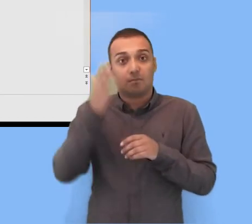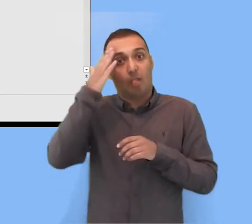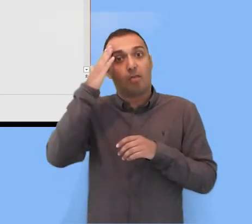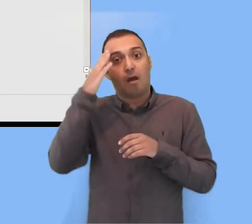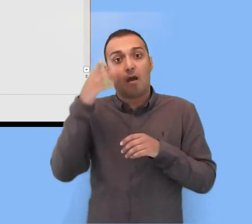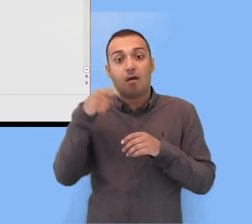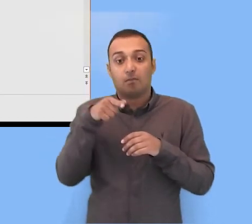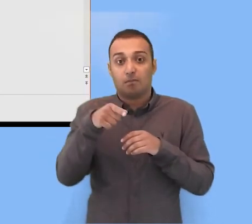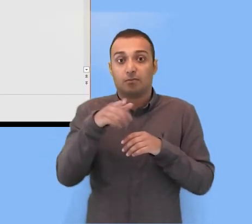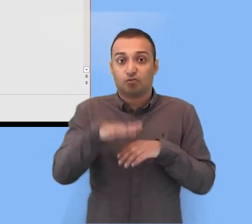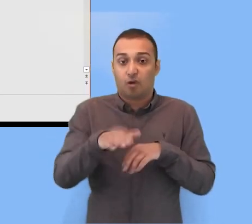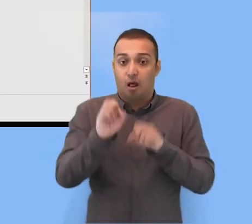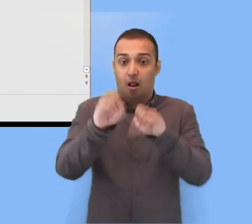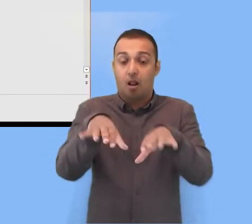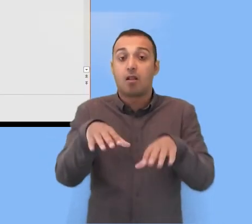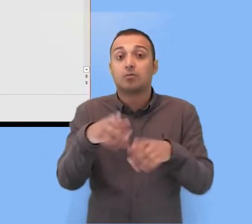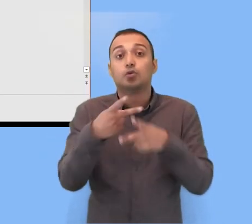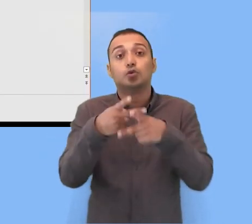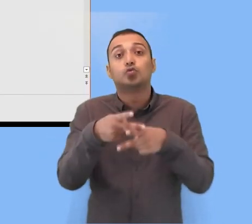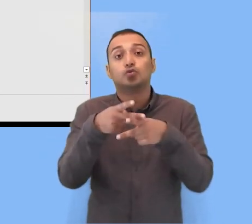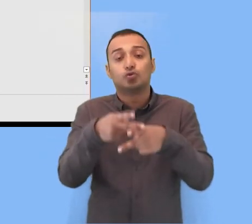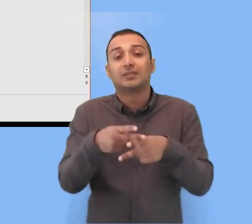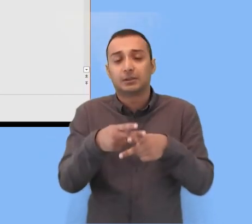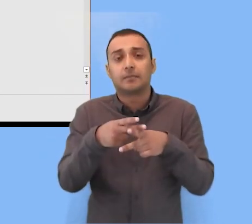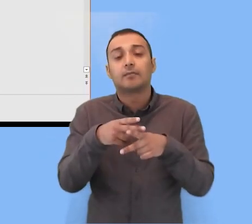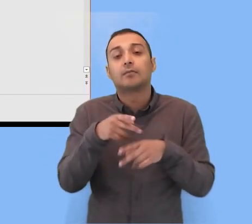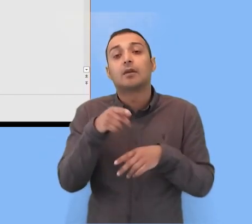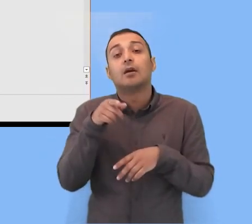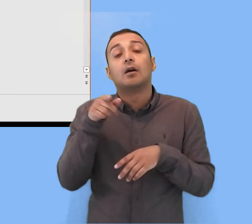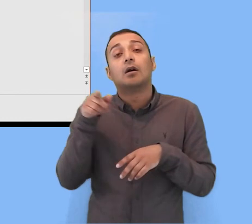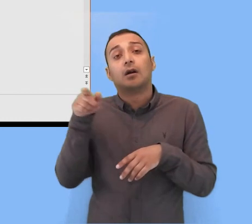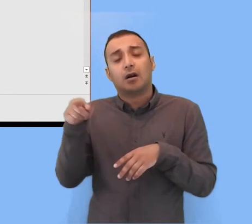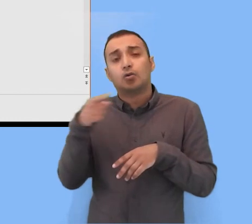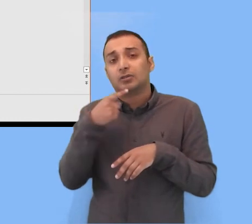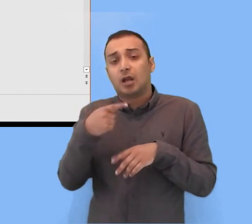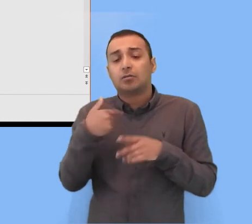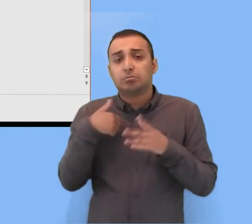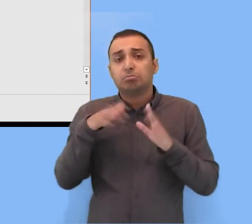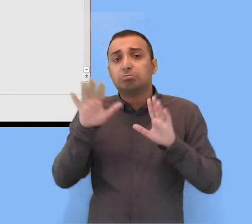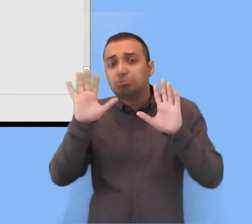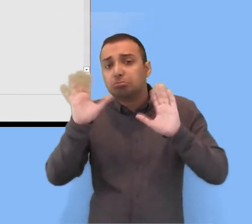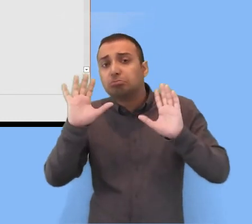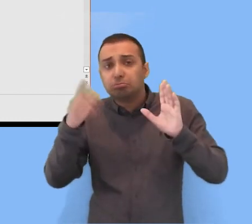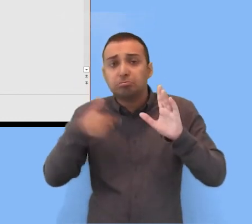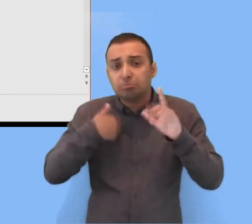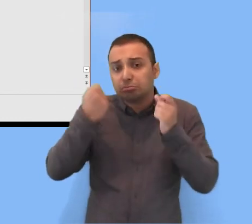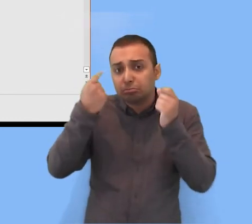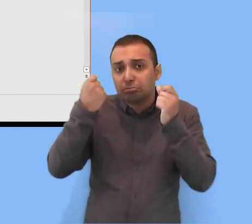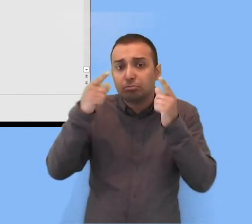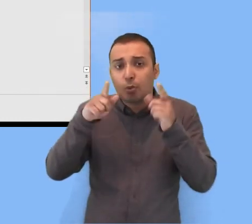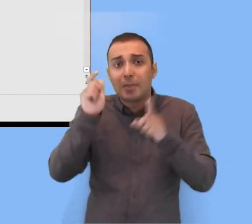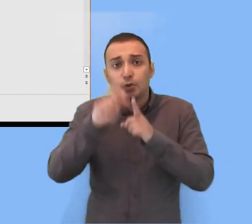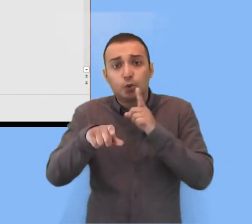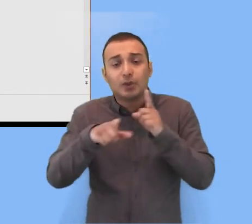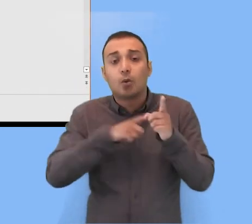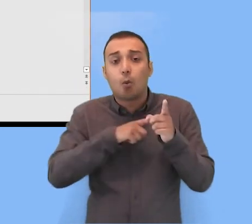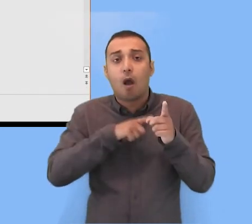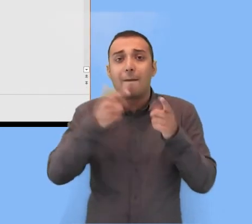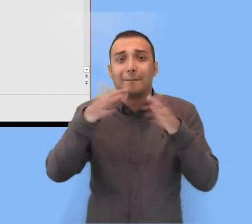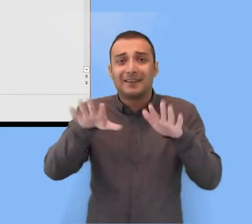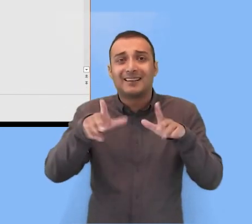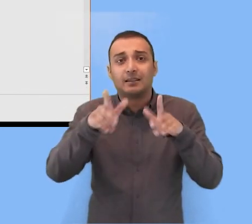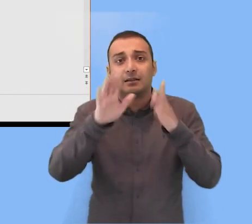we have on the slide here, I had an idea of what she was doing as there were displays and current things put on the notice